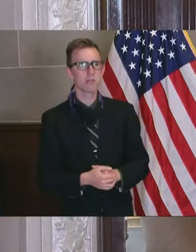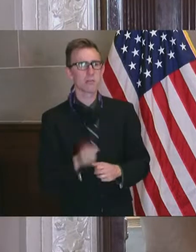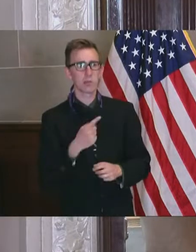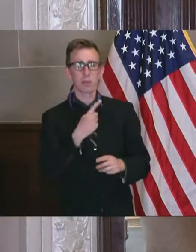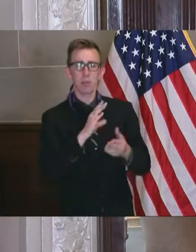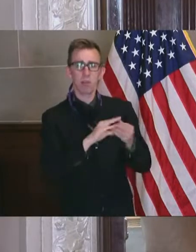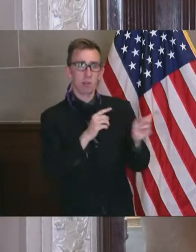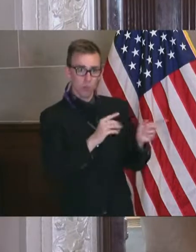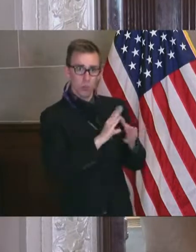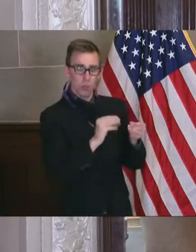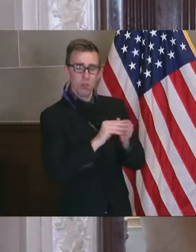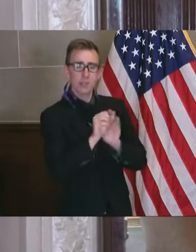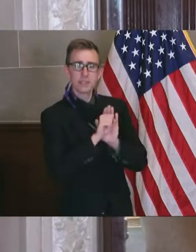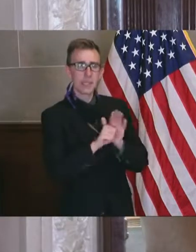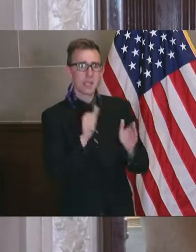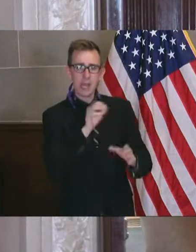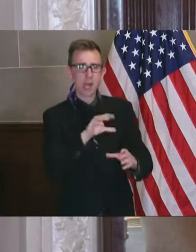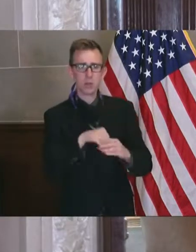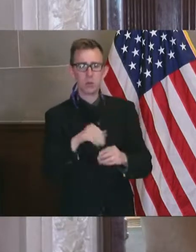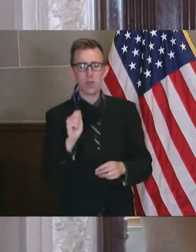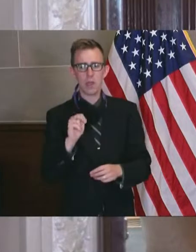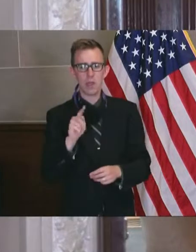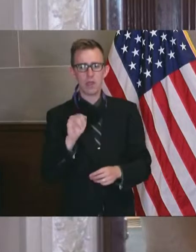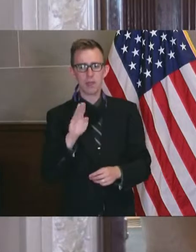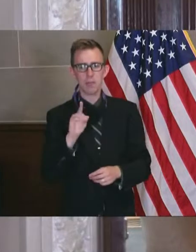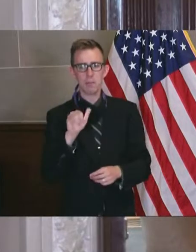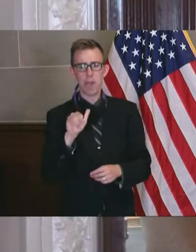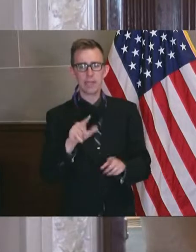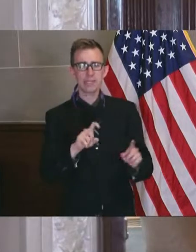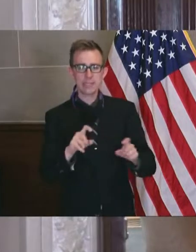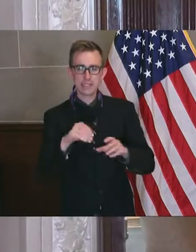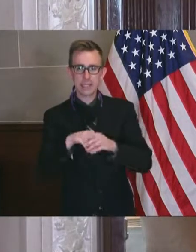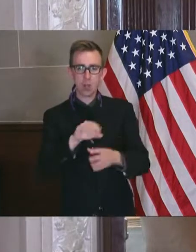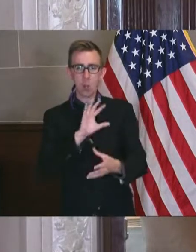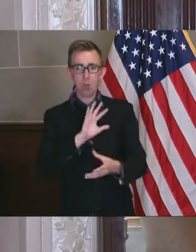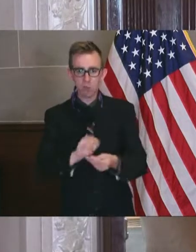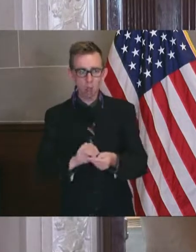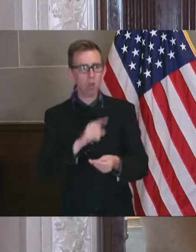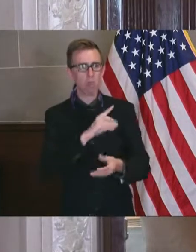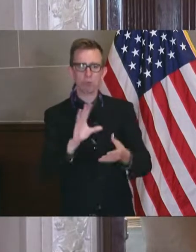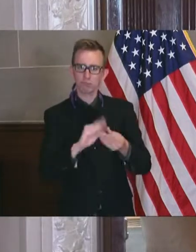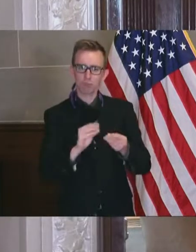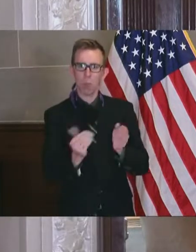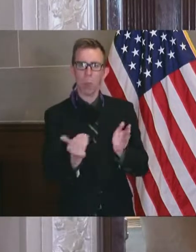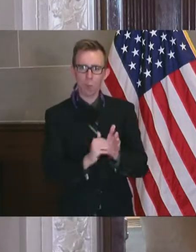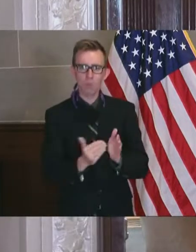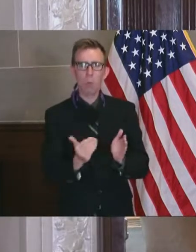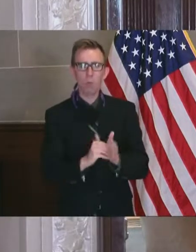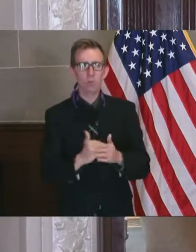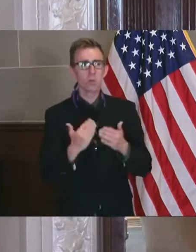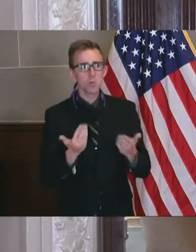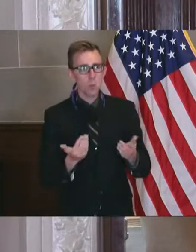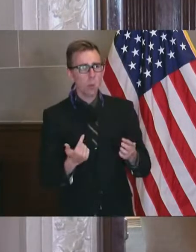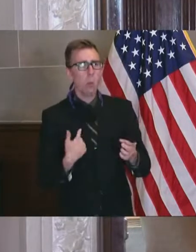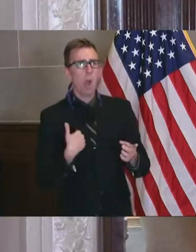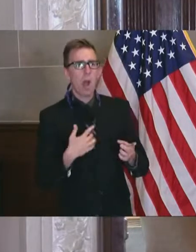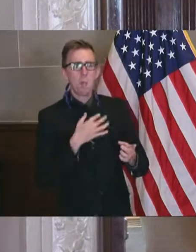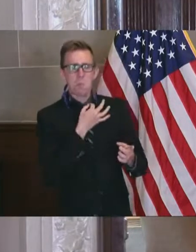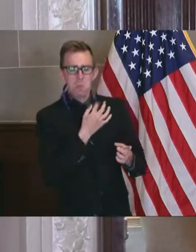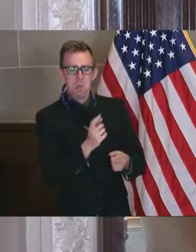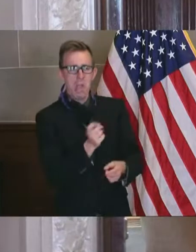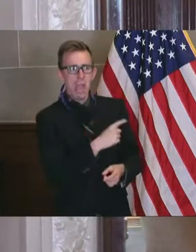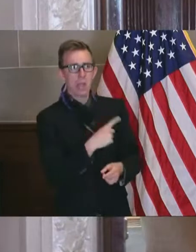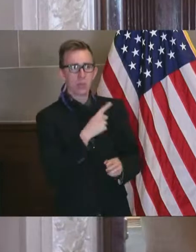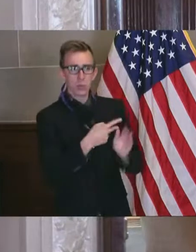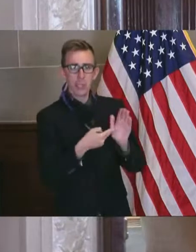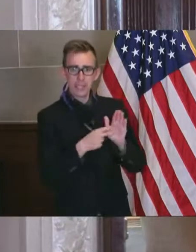state was not including antibody testing in the overall testing. You said that repeatedly. Yes. So I guess I'd like to ask, did